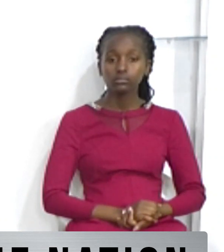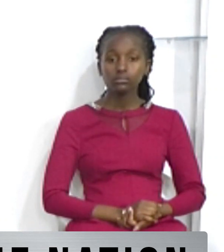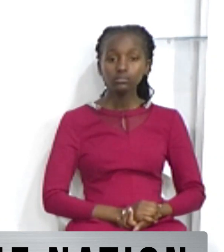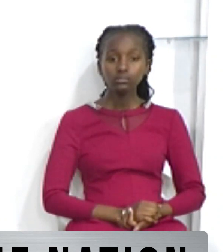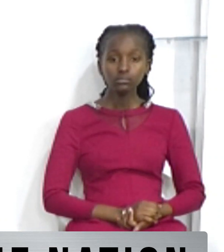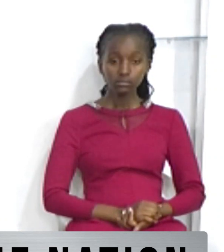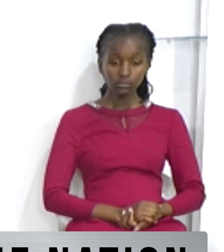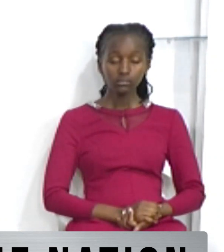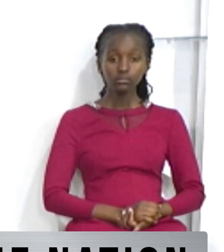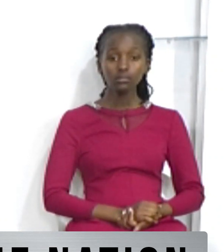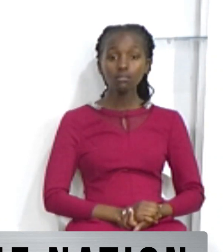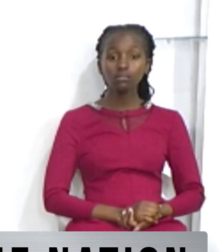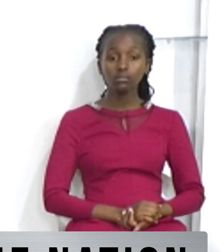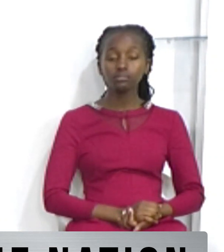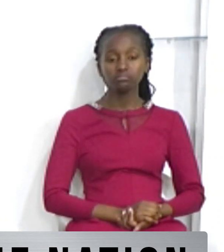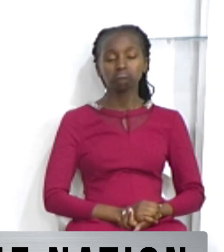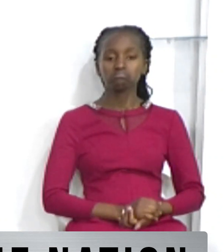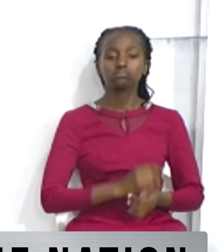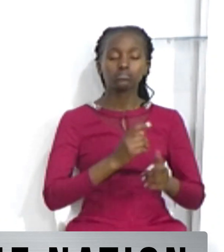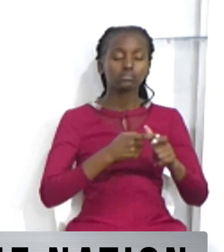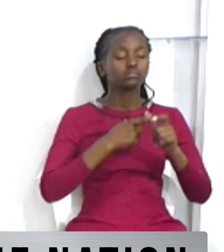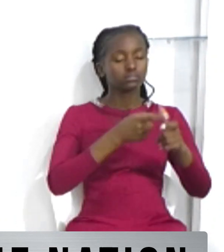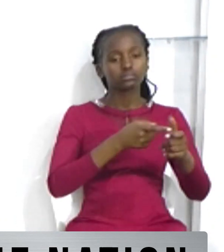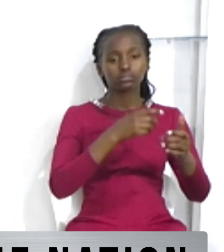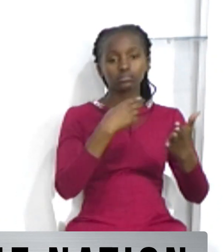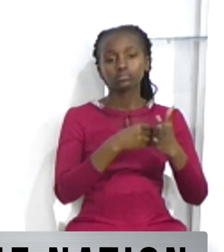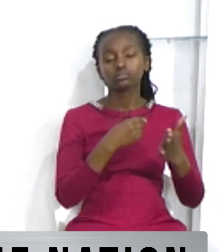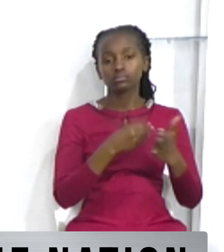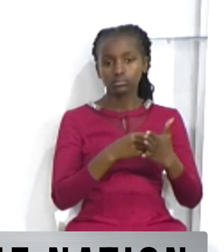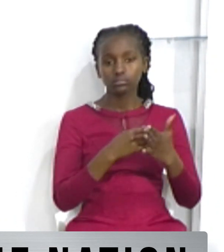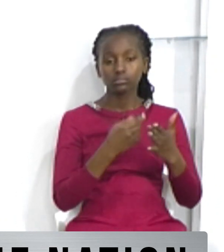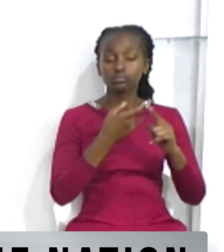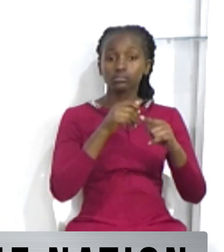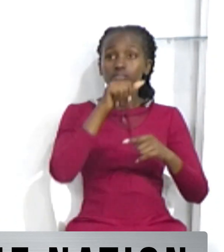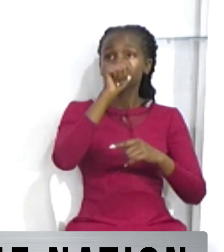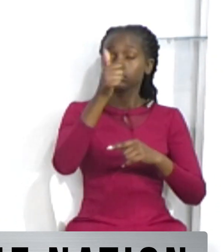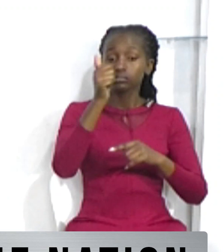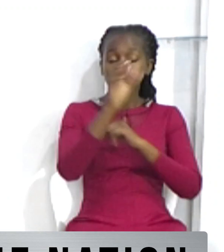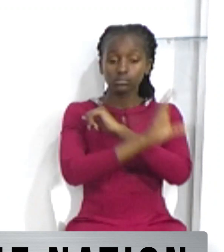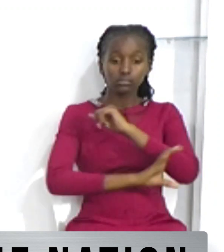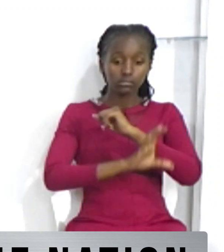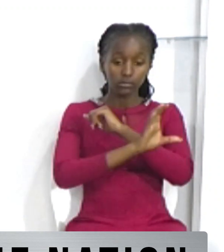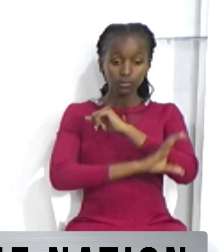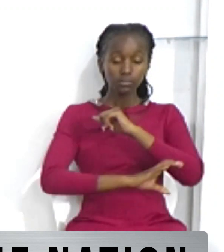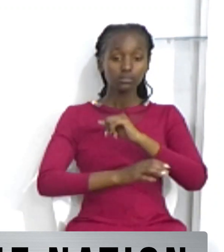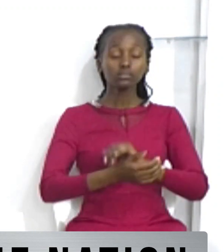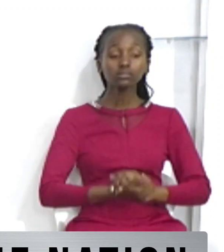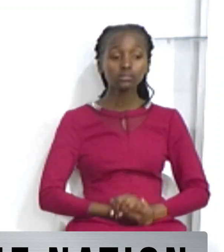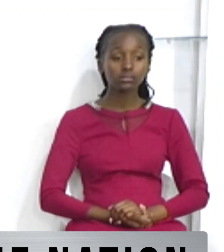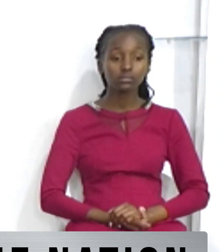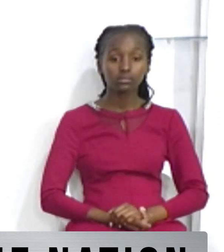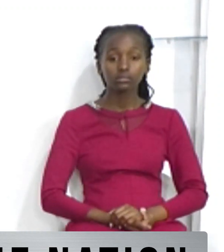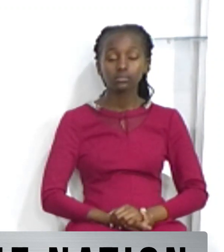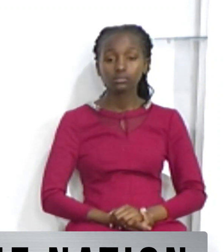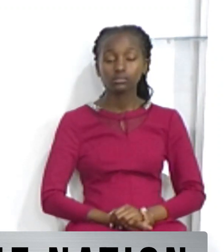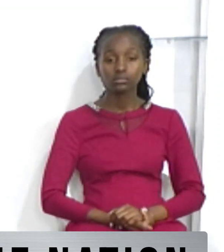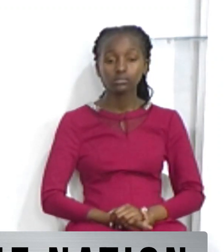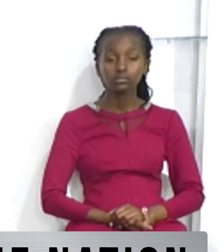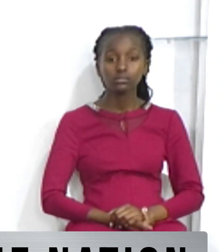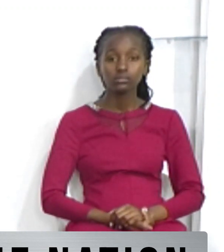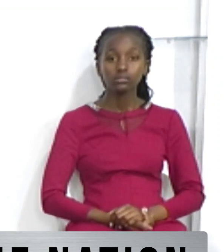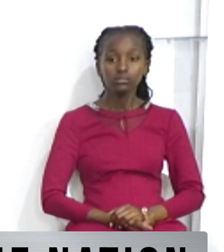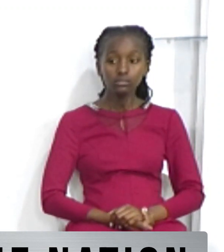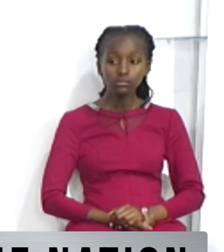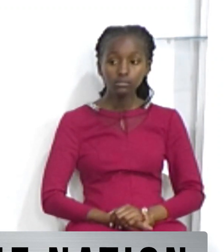meaning the local or grants? Yeah, the grants from abroad. So Which are 0.3 is not to be paid, or it's to